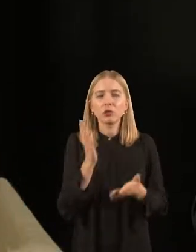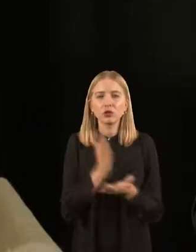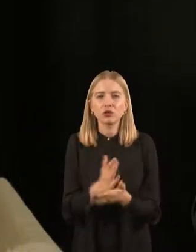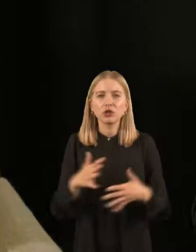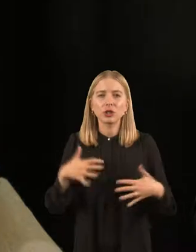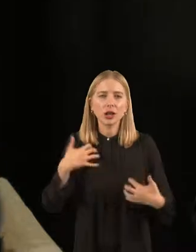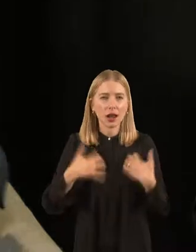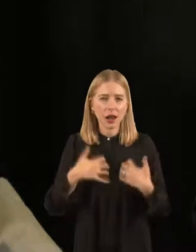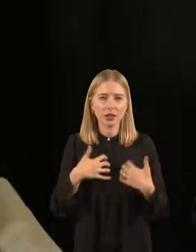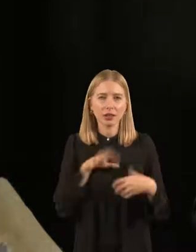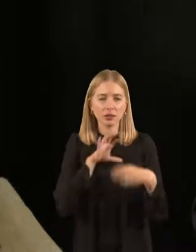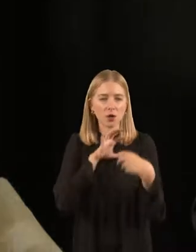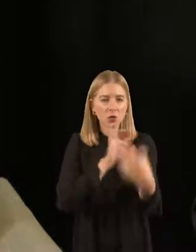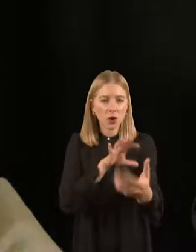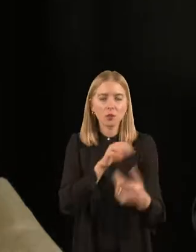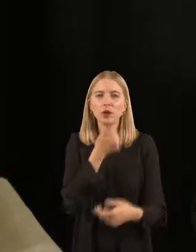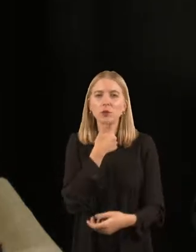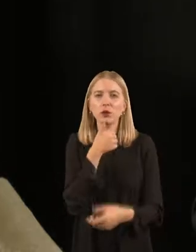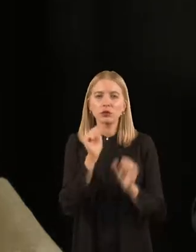have fast buses